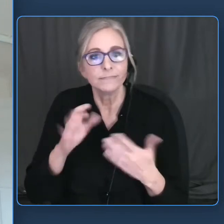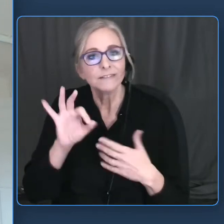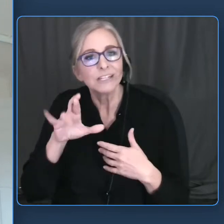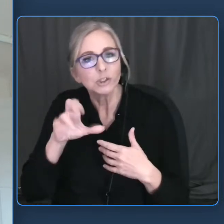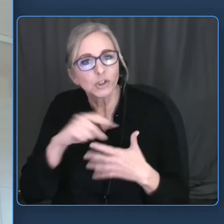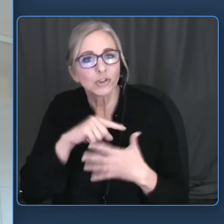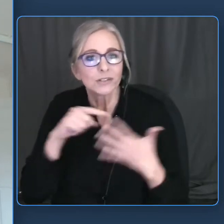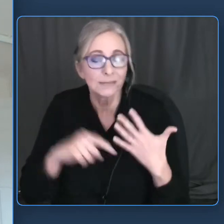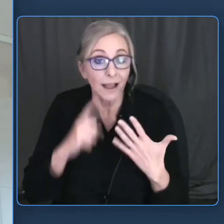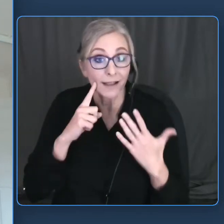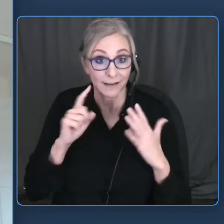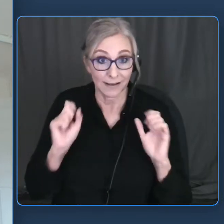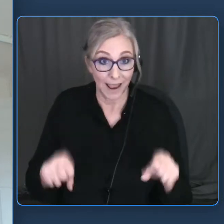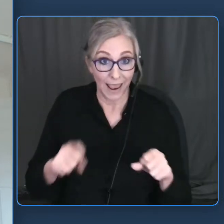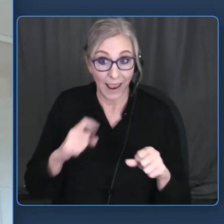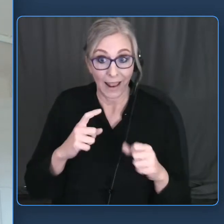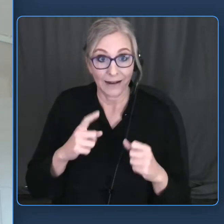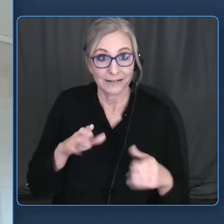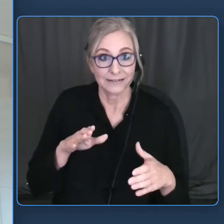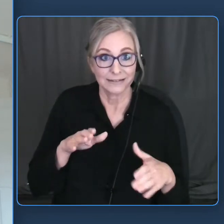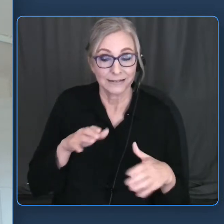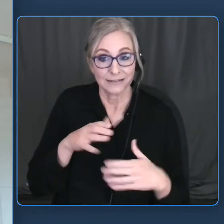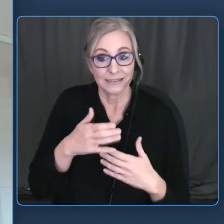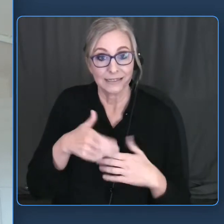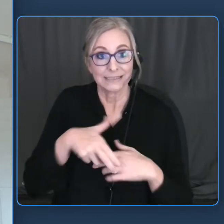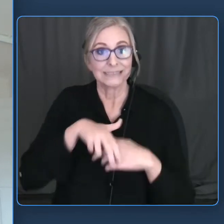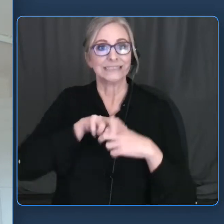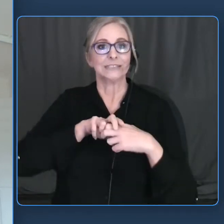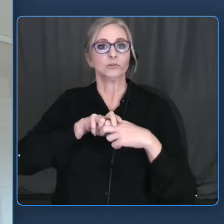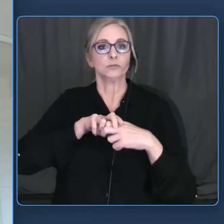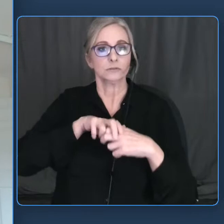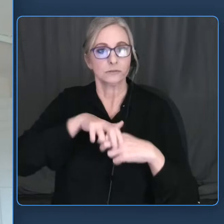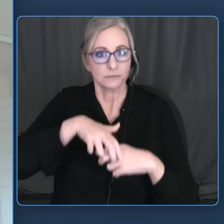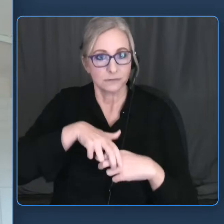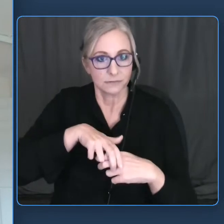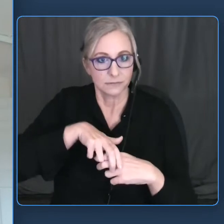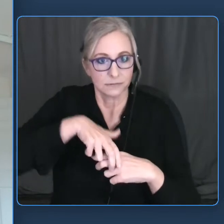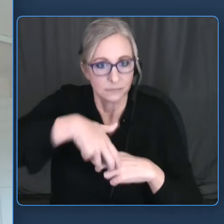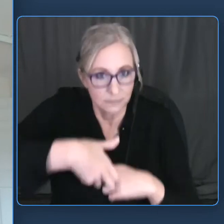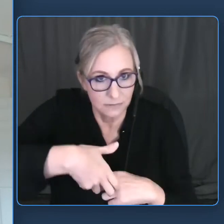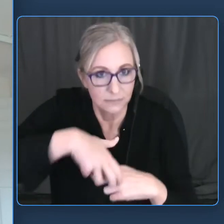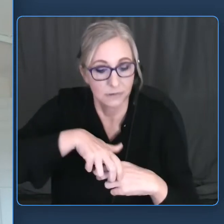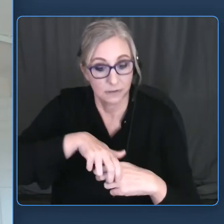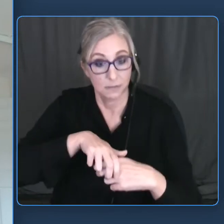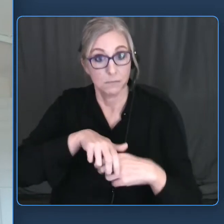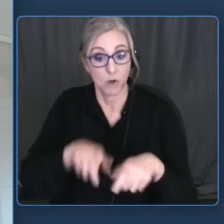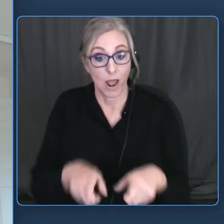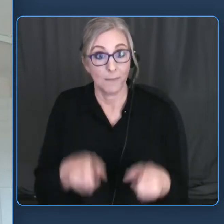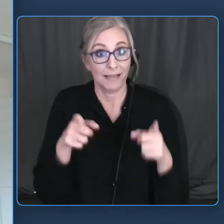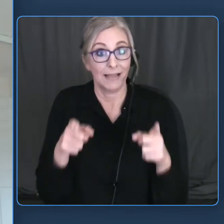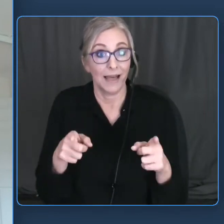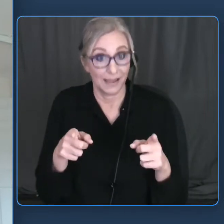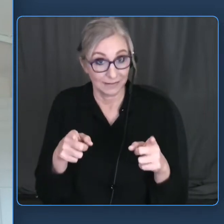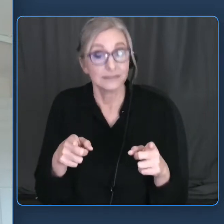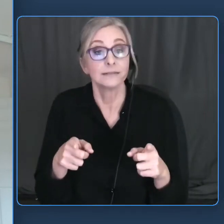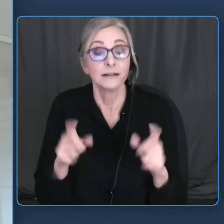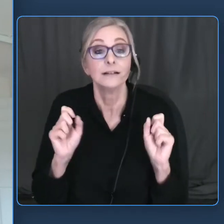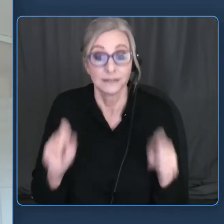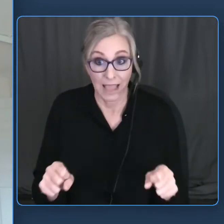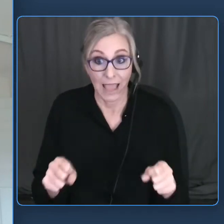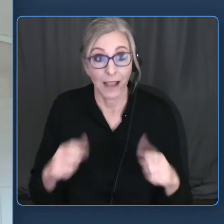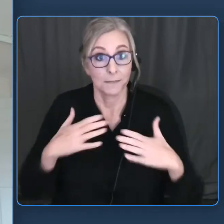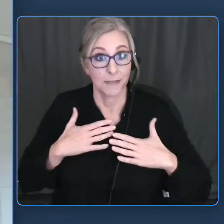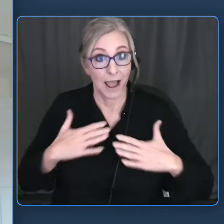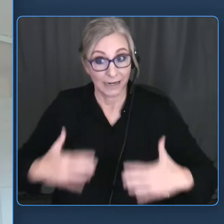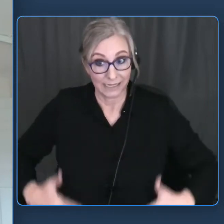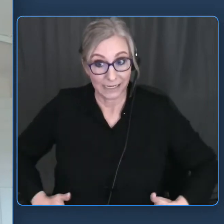features, such as being able to tilt, recline, put my legs out. You can put your